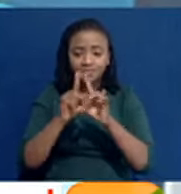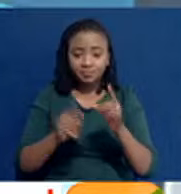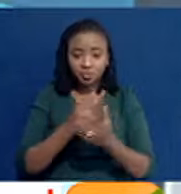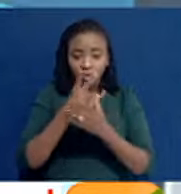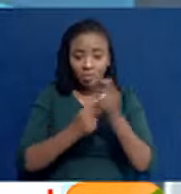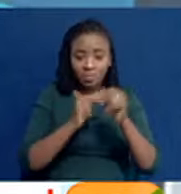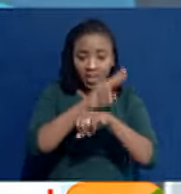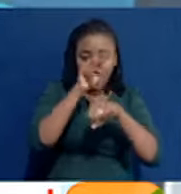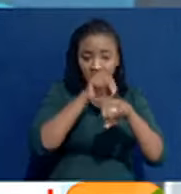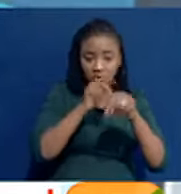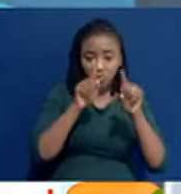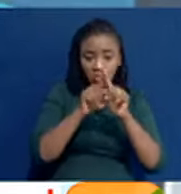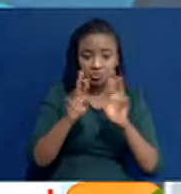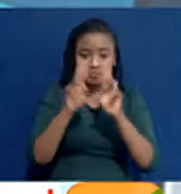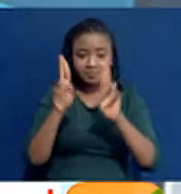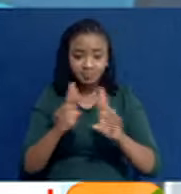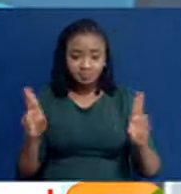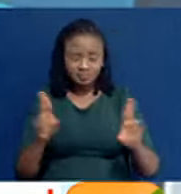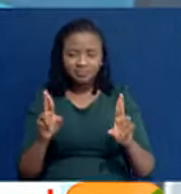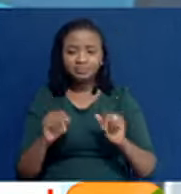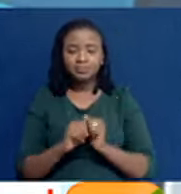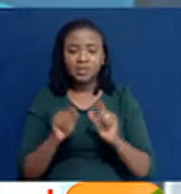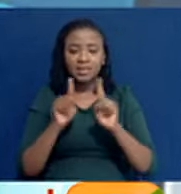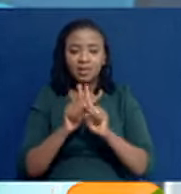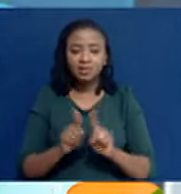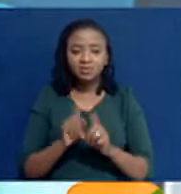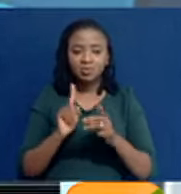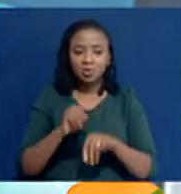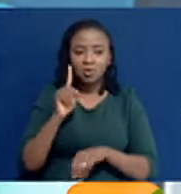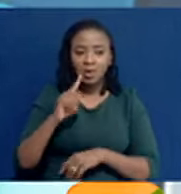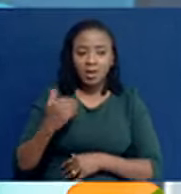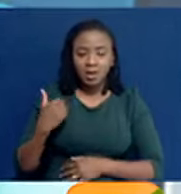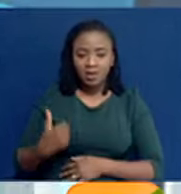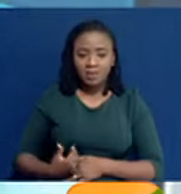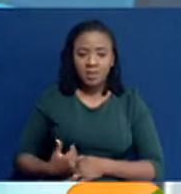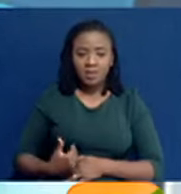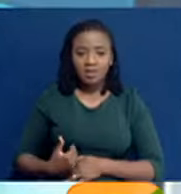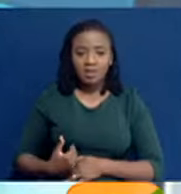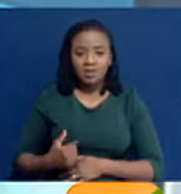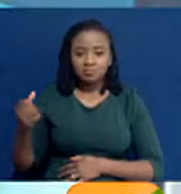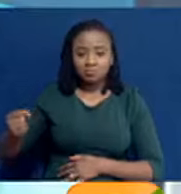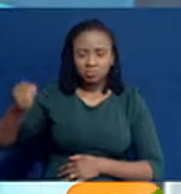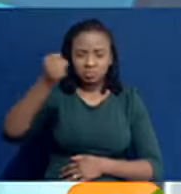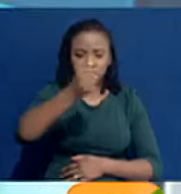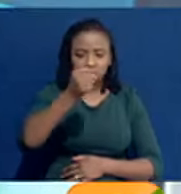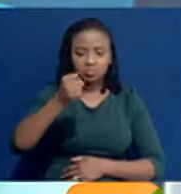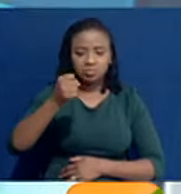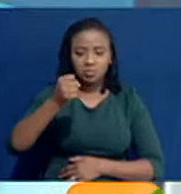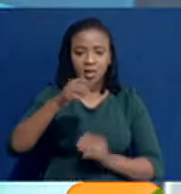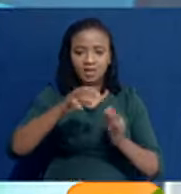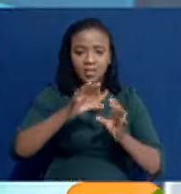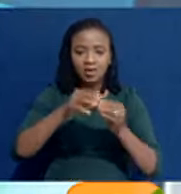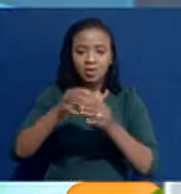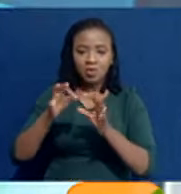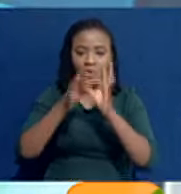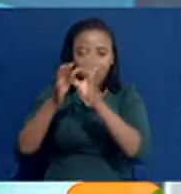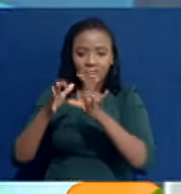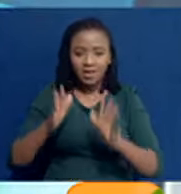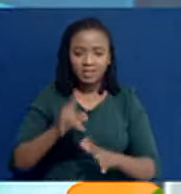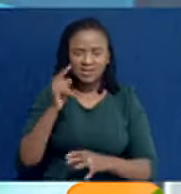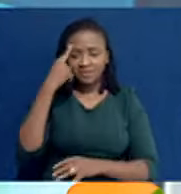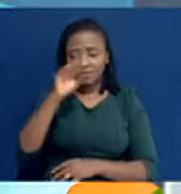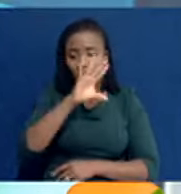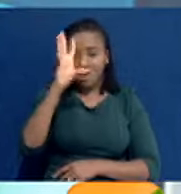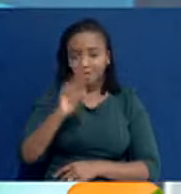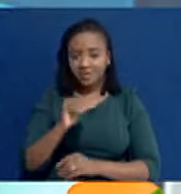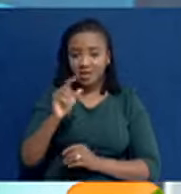and international. And then when I was elected the coordinator for the Africa region and